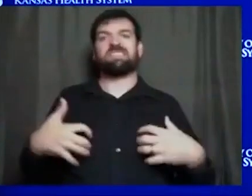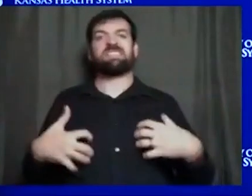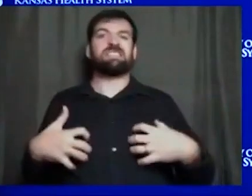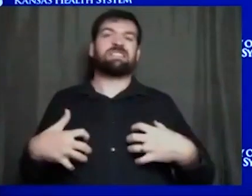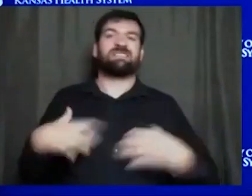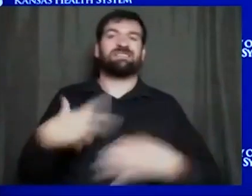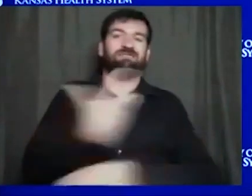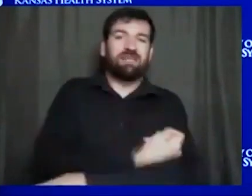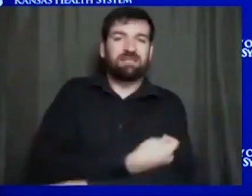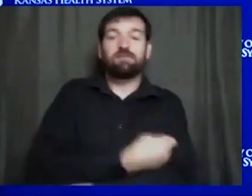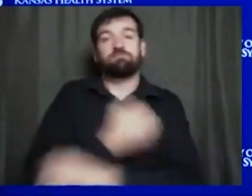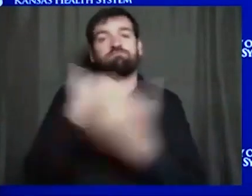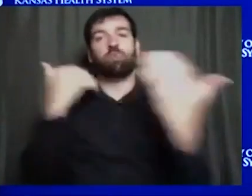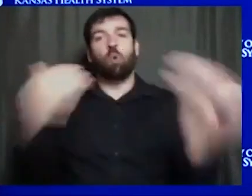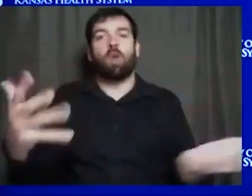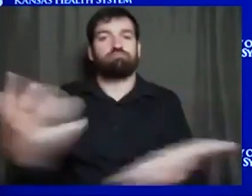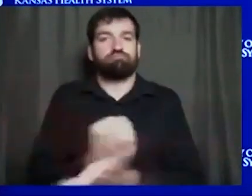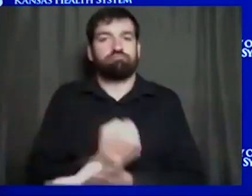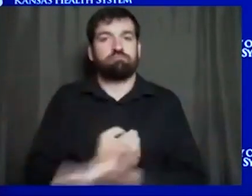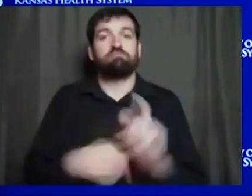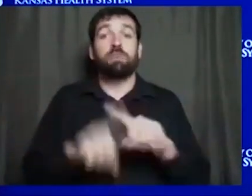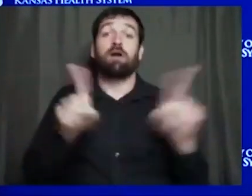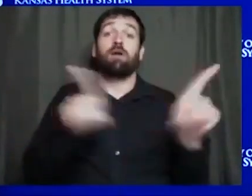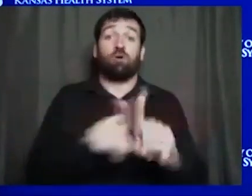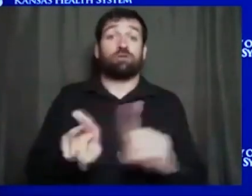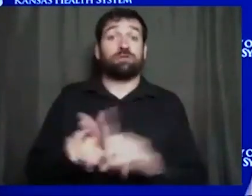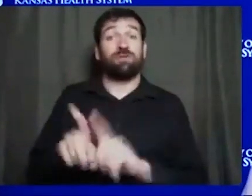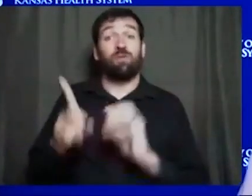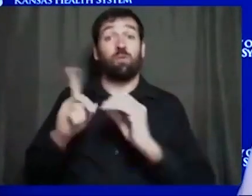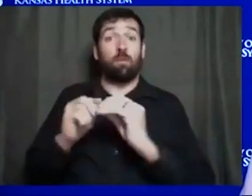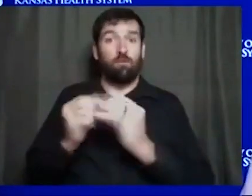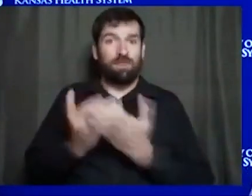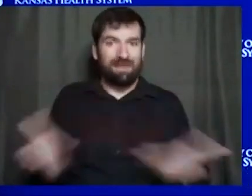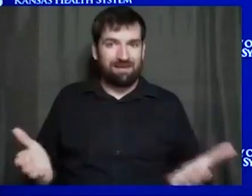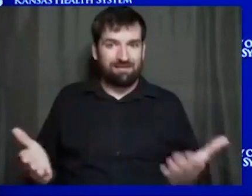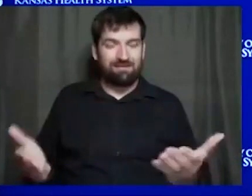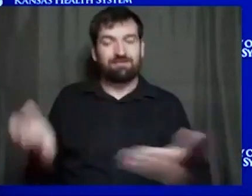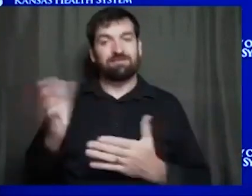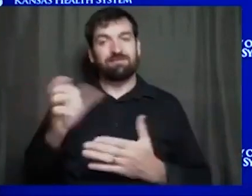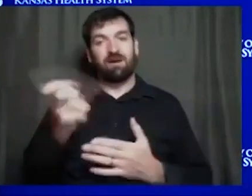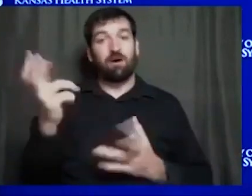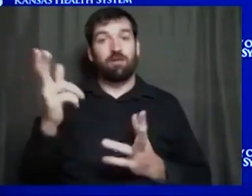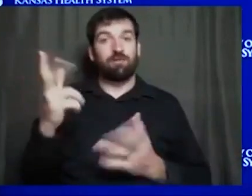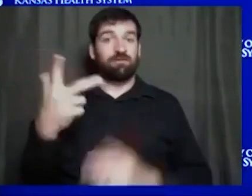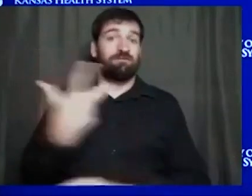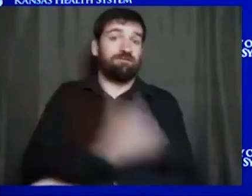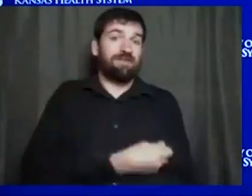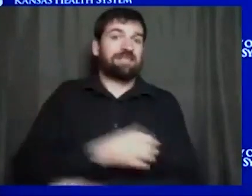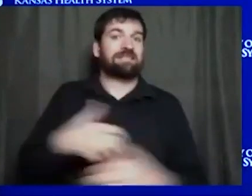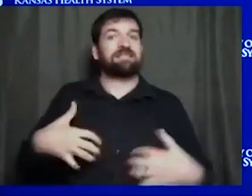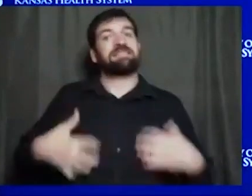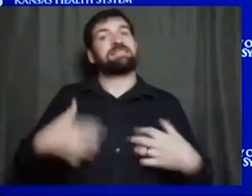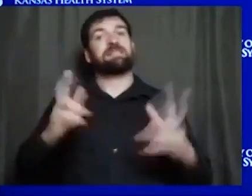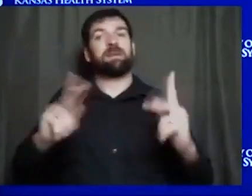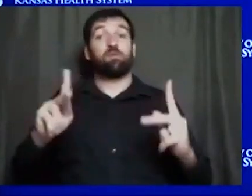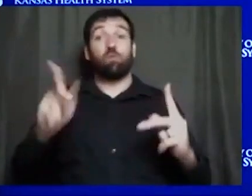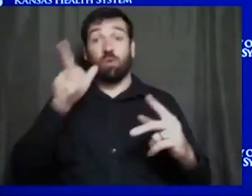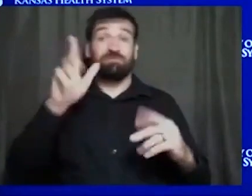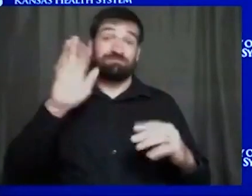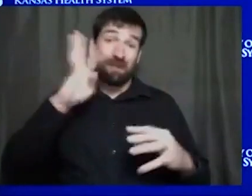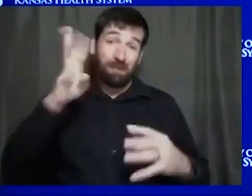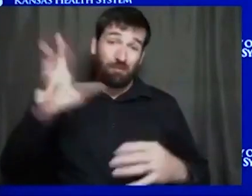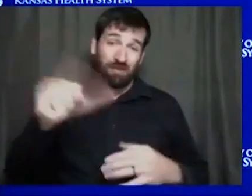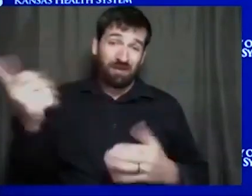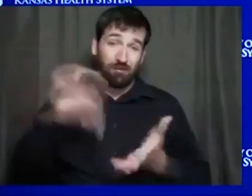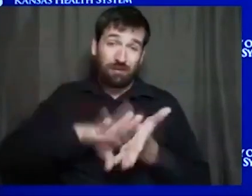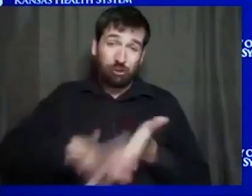But also it will just serve as one more thing, and some other vaccine hesitant groups will come up with another excuse as well. How soon will we see it?